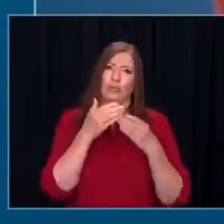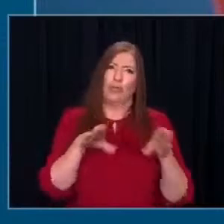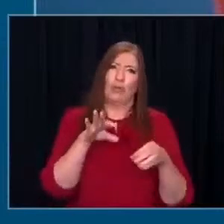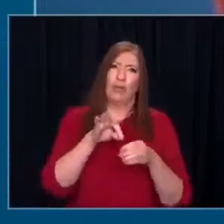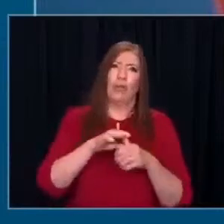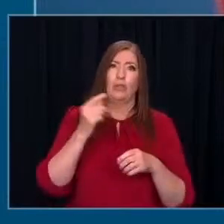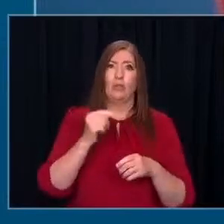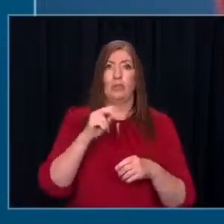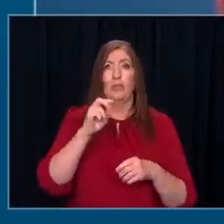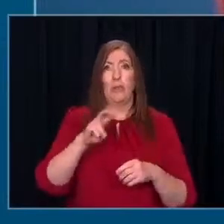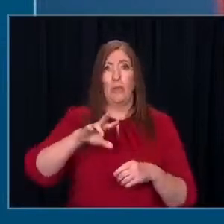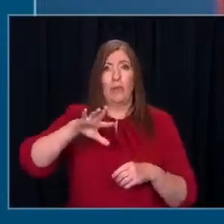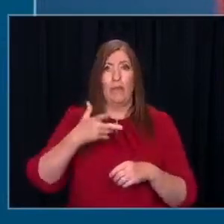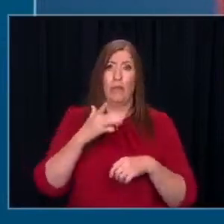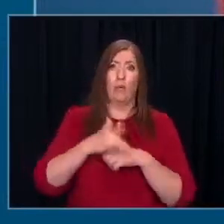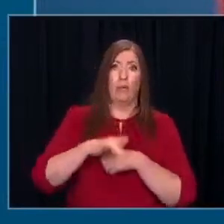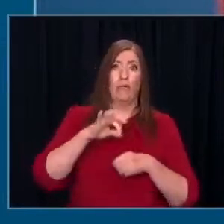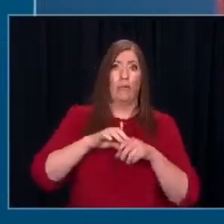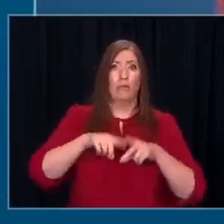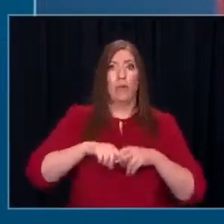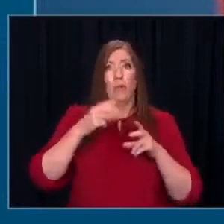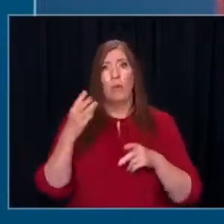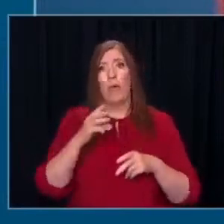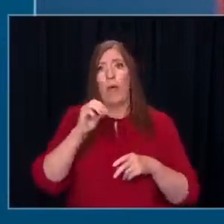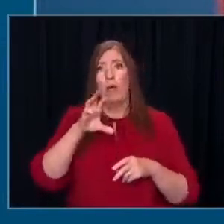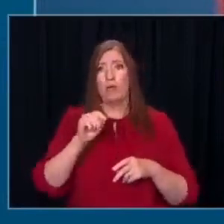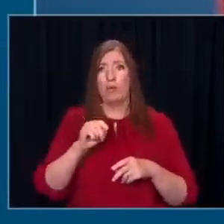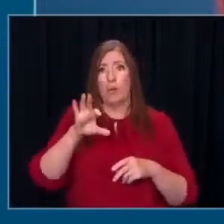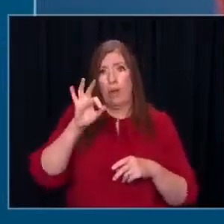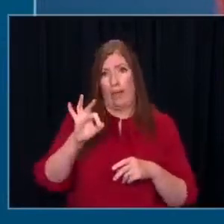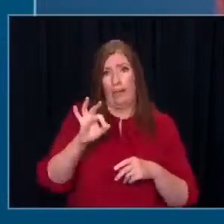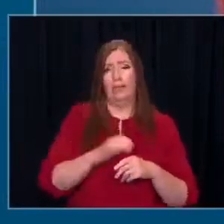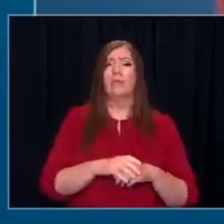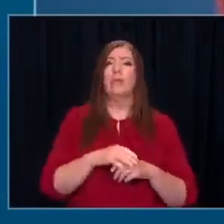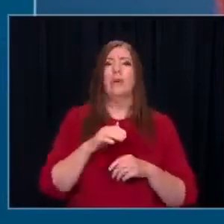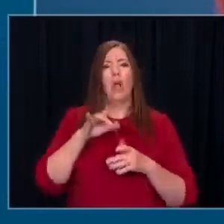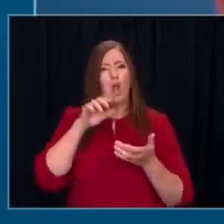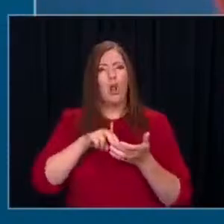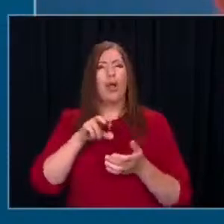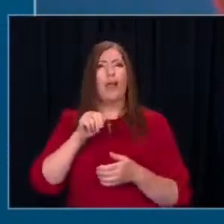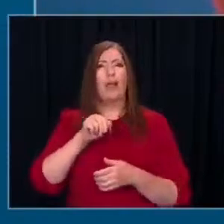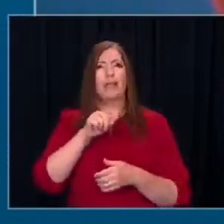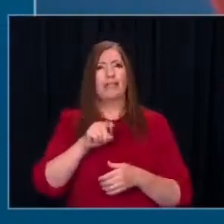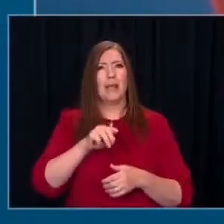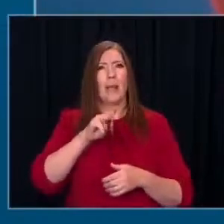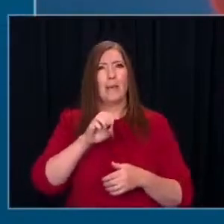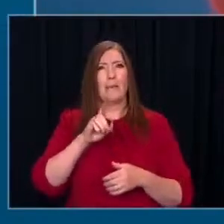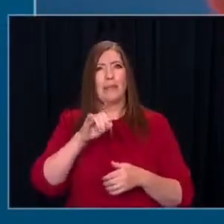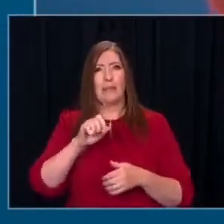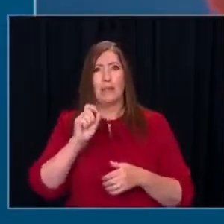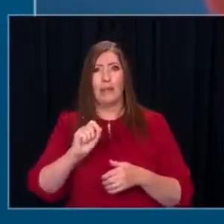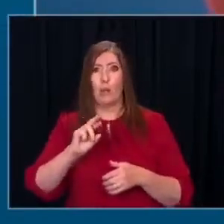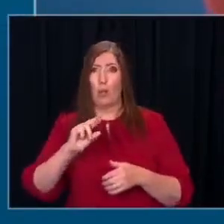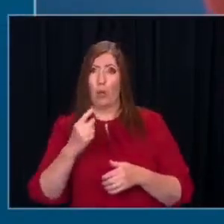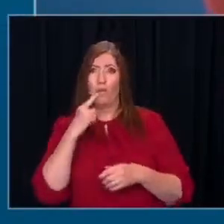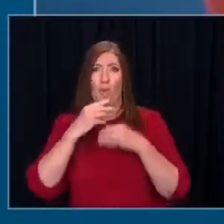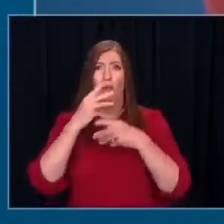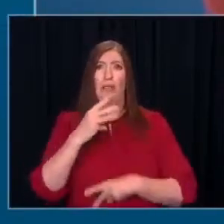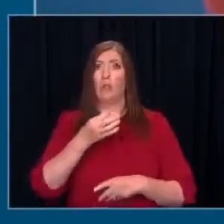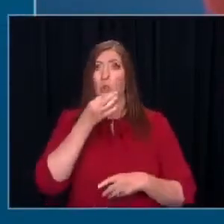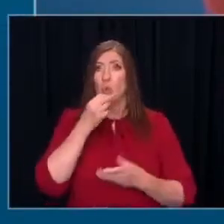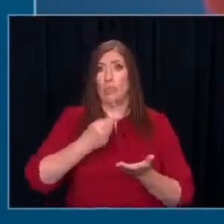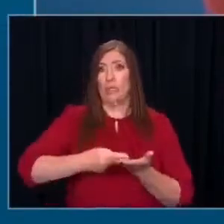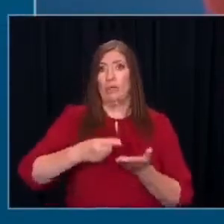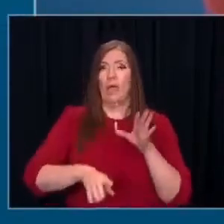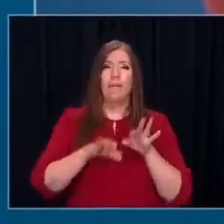Tuesday, November 5th. Early voting starts Wednesday, October 9th. Head to azmedia.org to see a list of upcoming debates and where you can find them